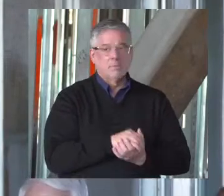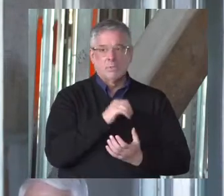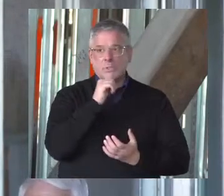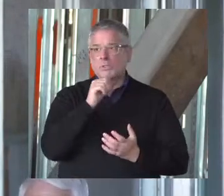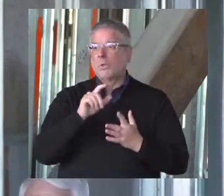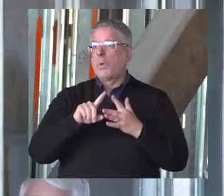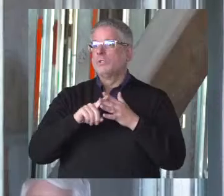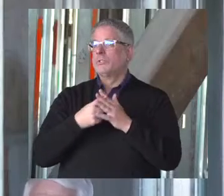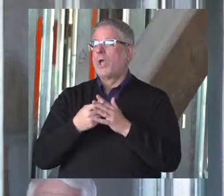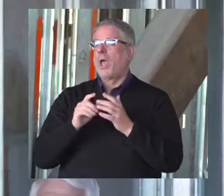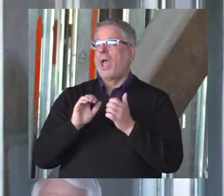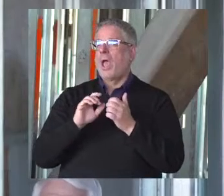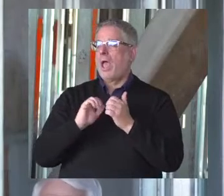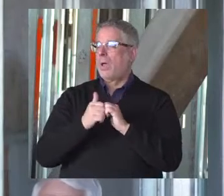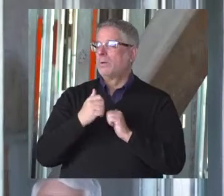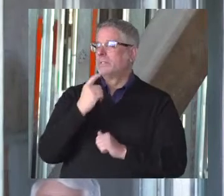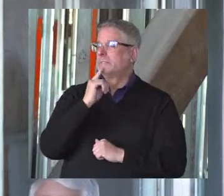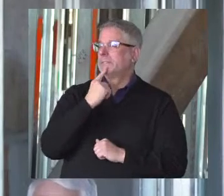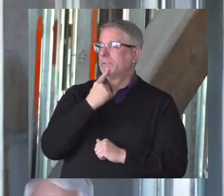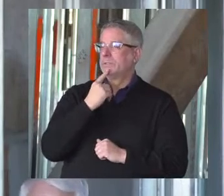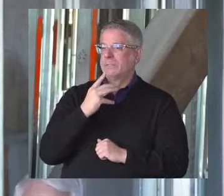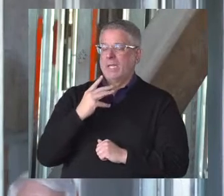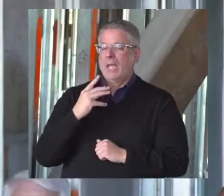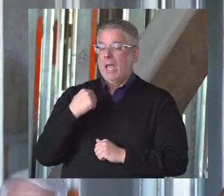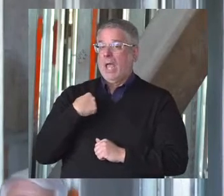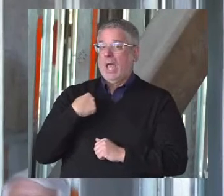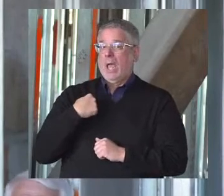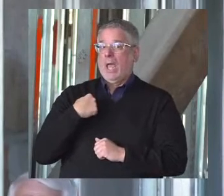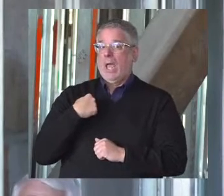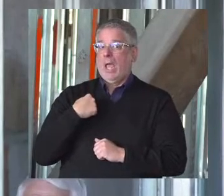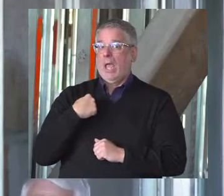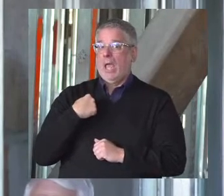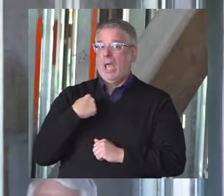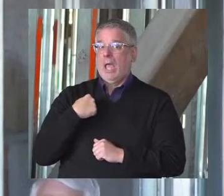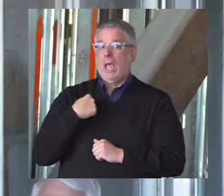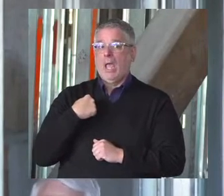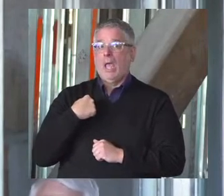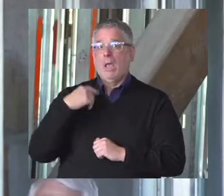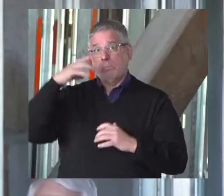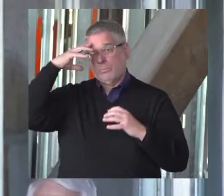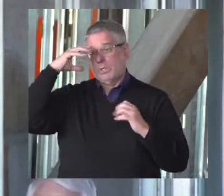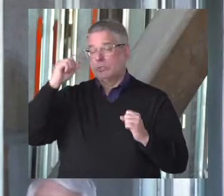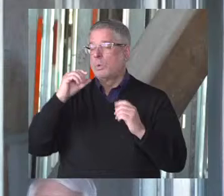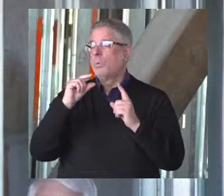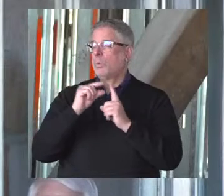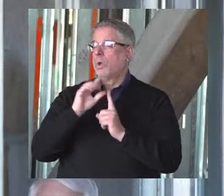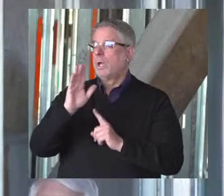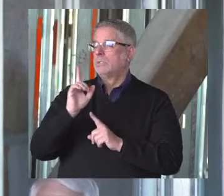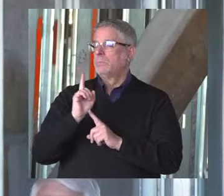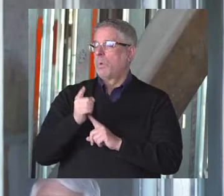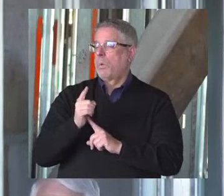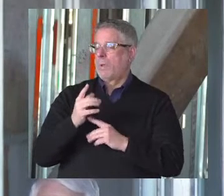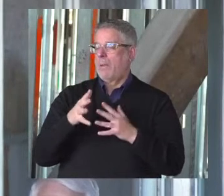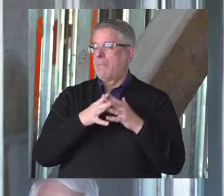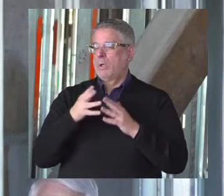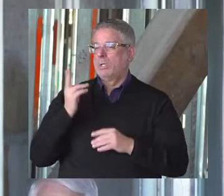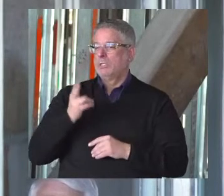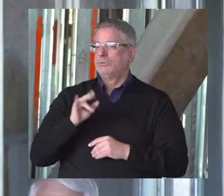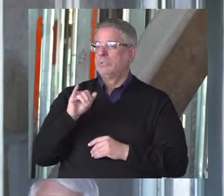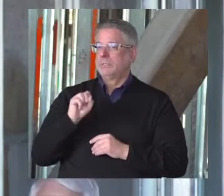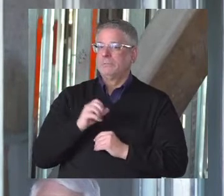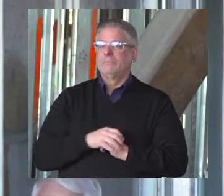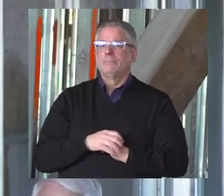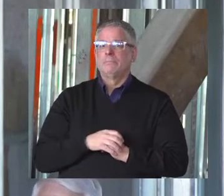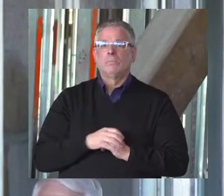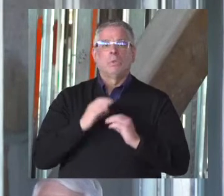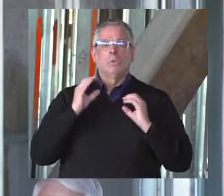started on how serious I take the president's words and how serious this moment in American history is. I